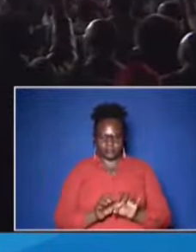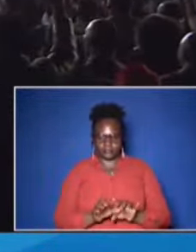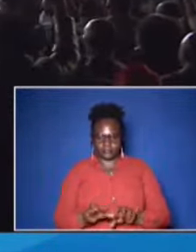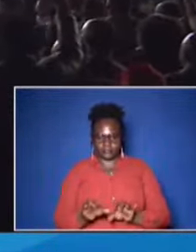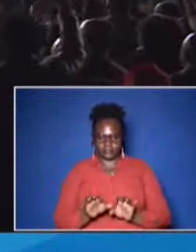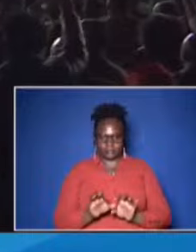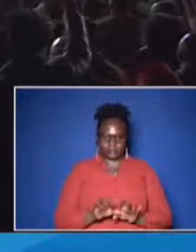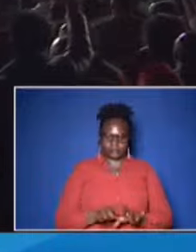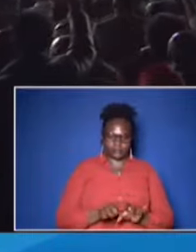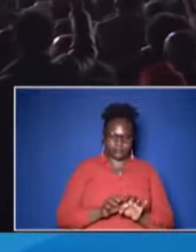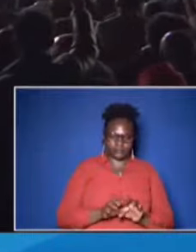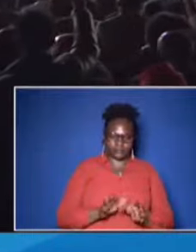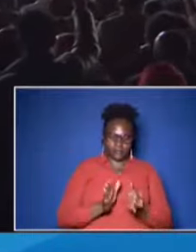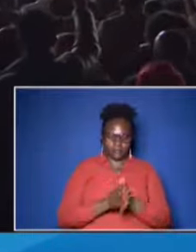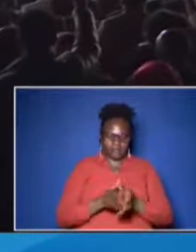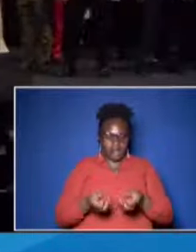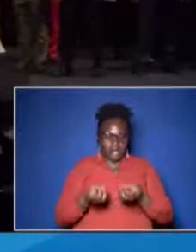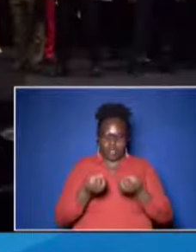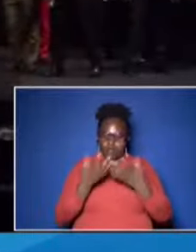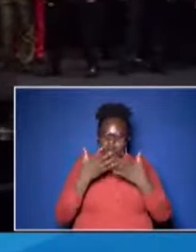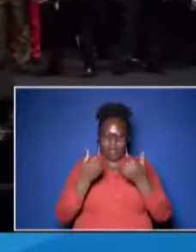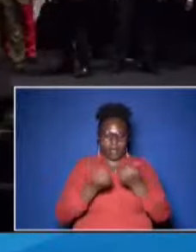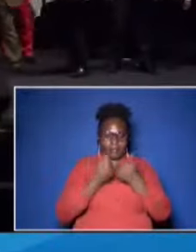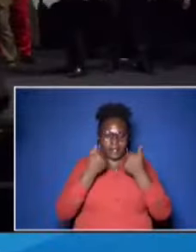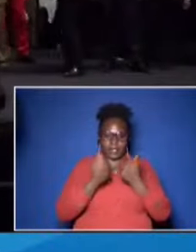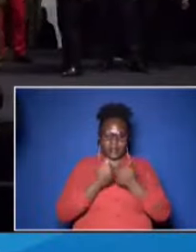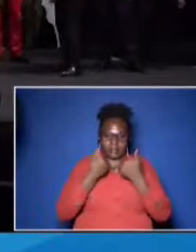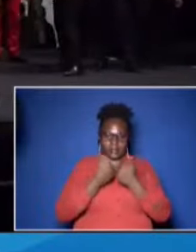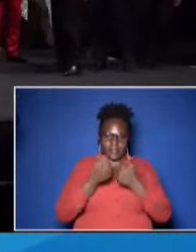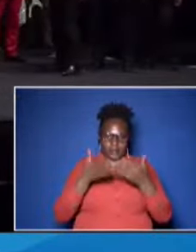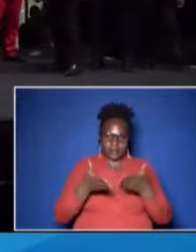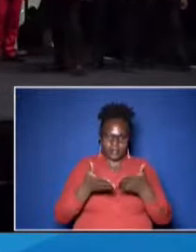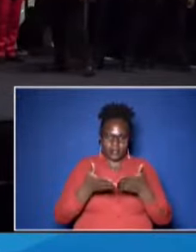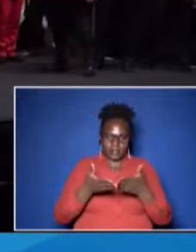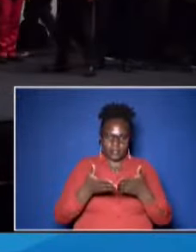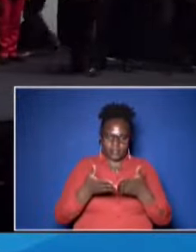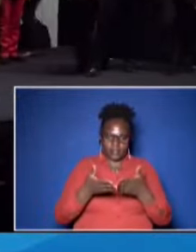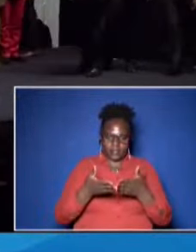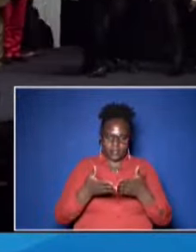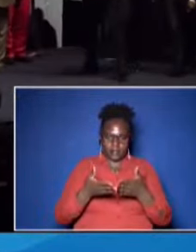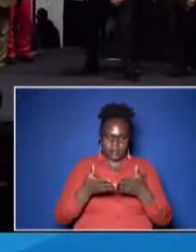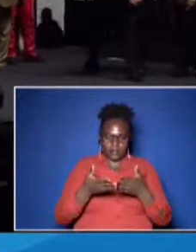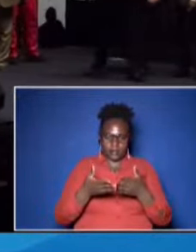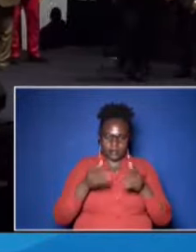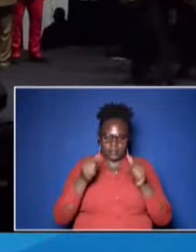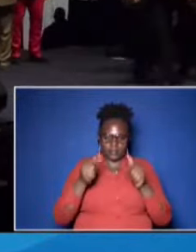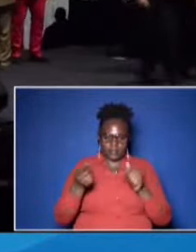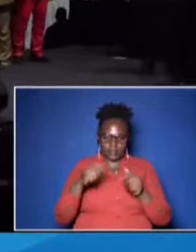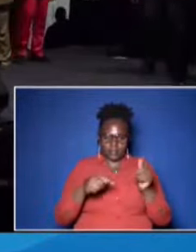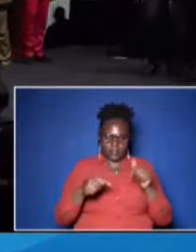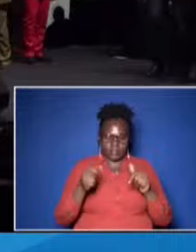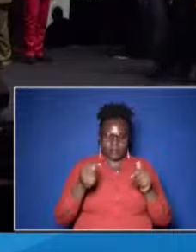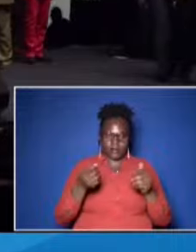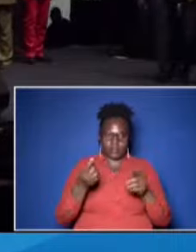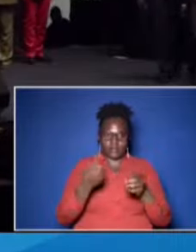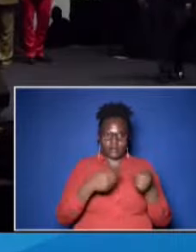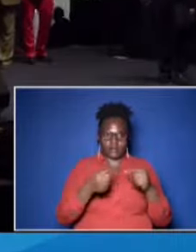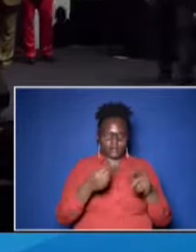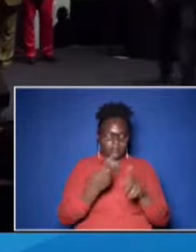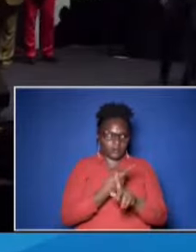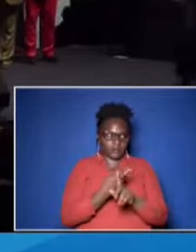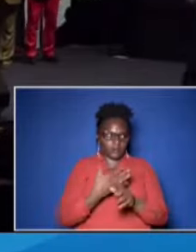there's Miracles happening in this place go get the Miracles come on come on Beverly come on Kent come on Randy come on